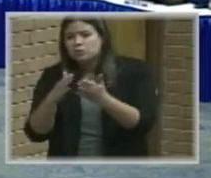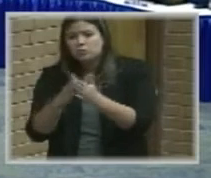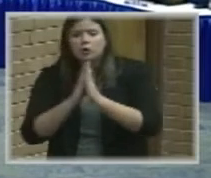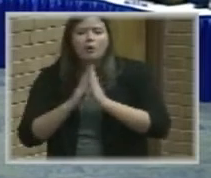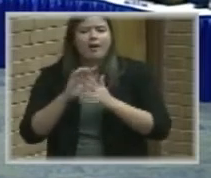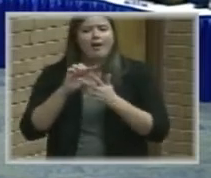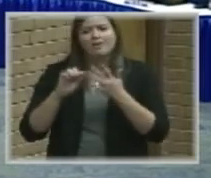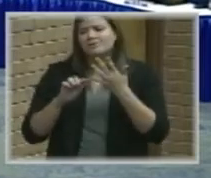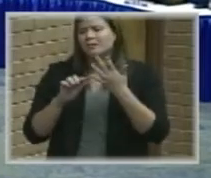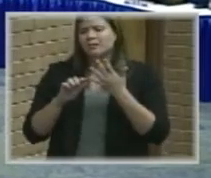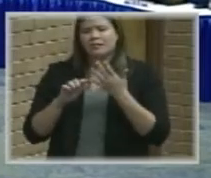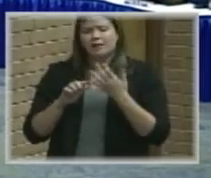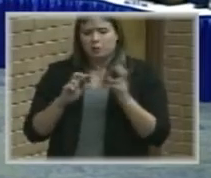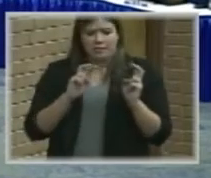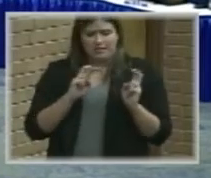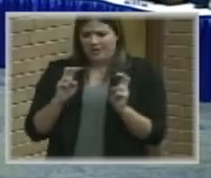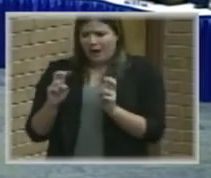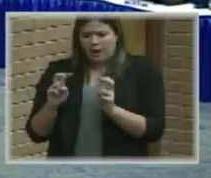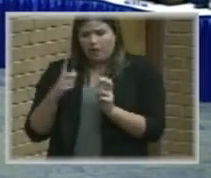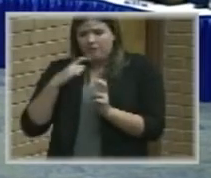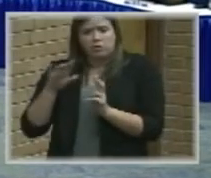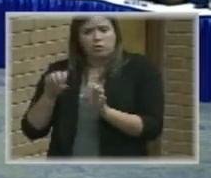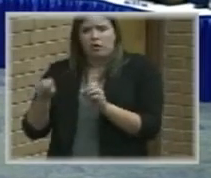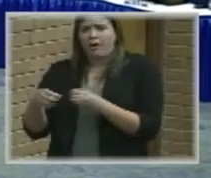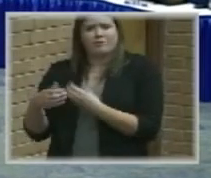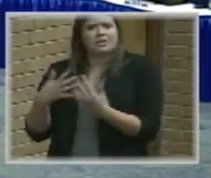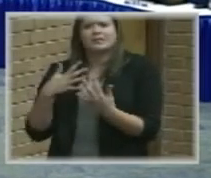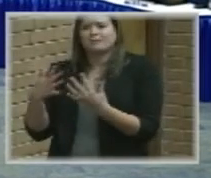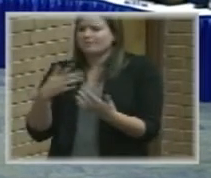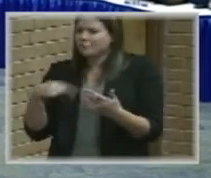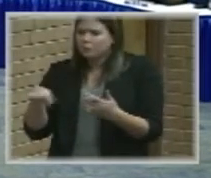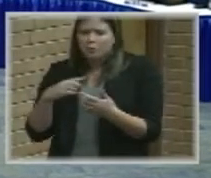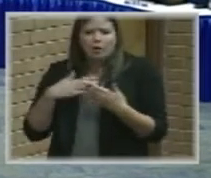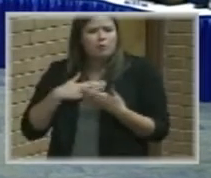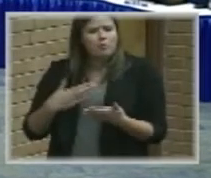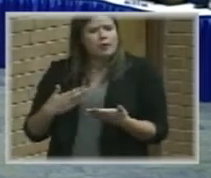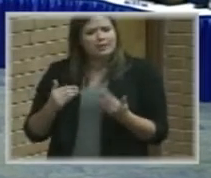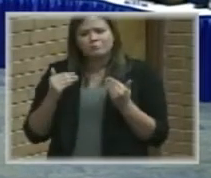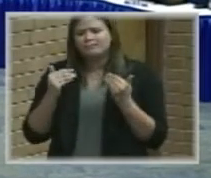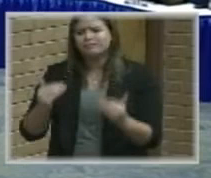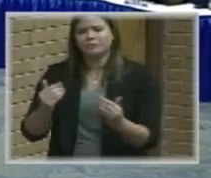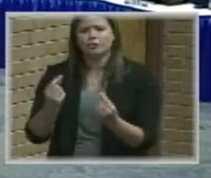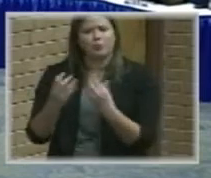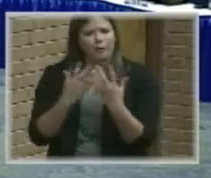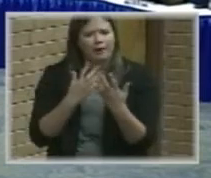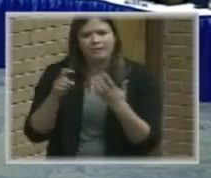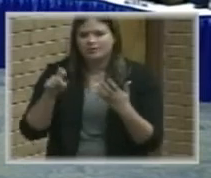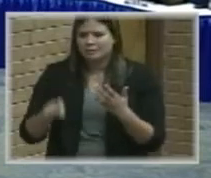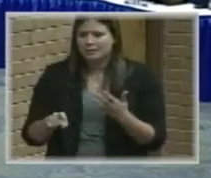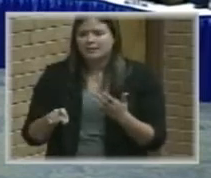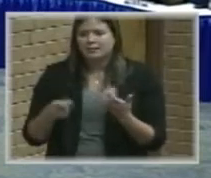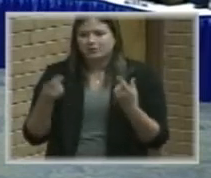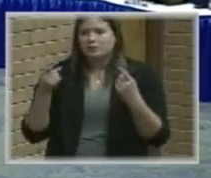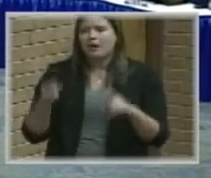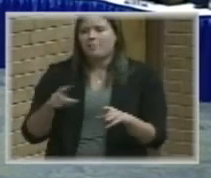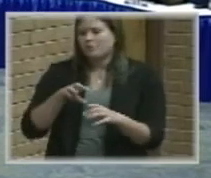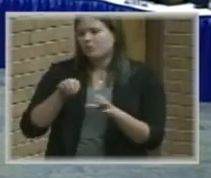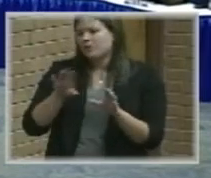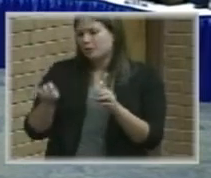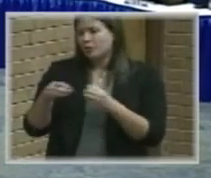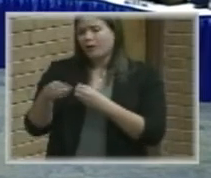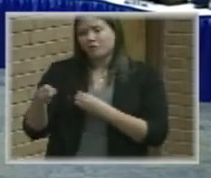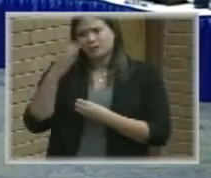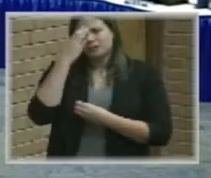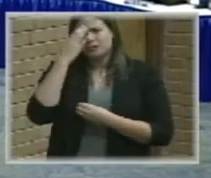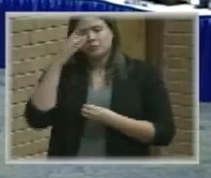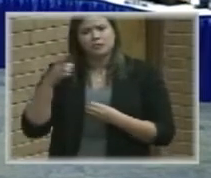title means very little to any of, whether it's you or anybody that works in your office, and you have that